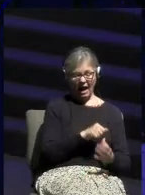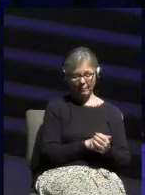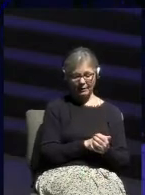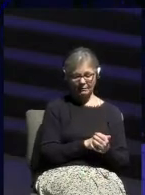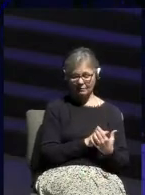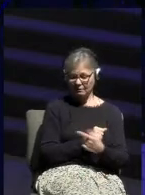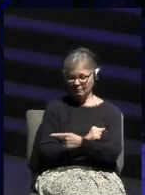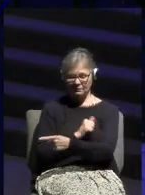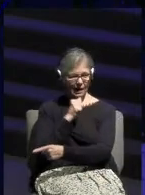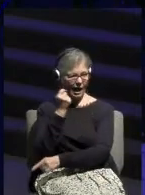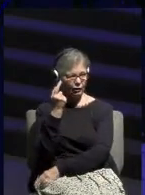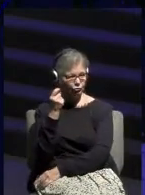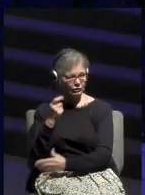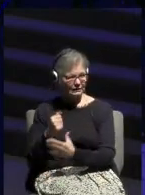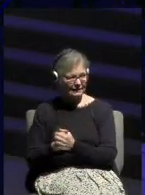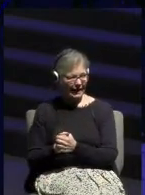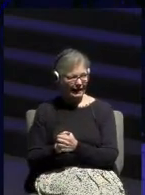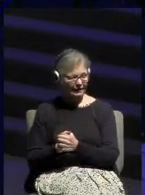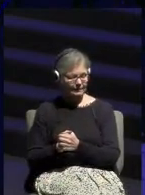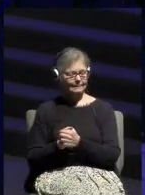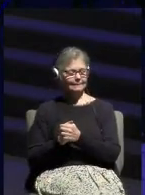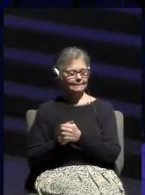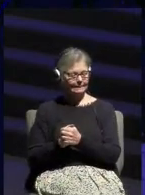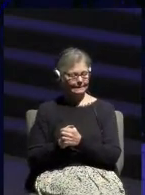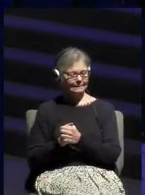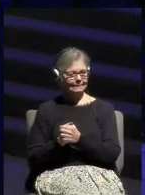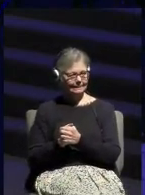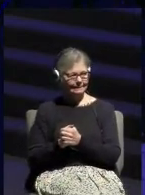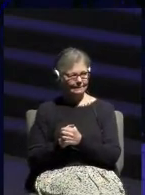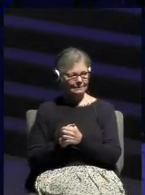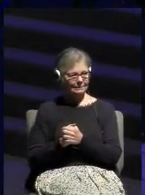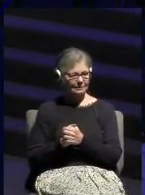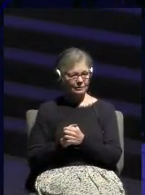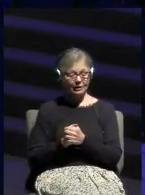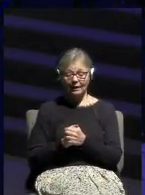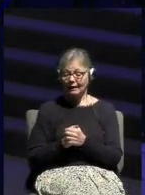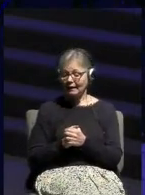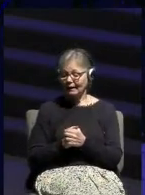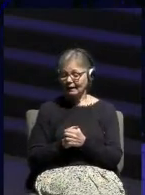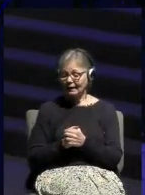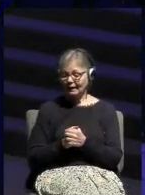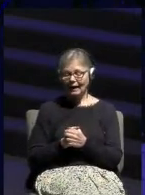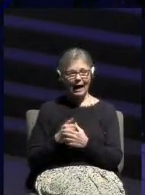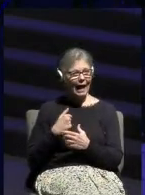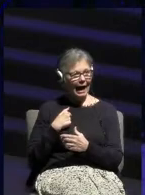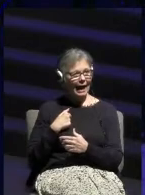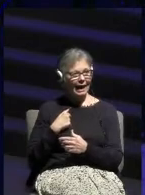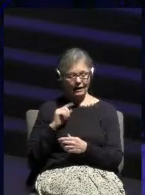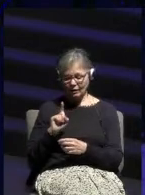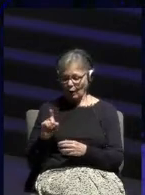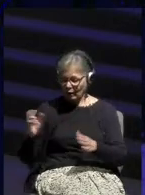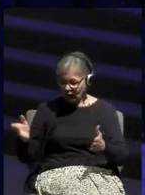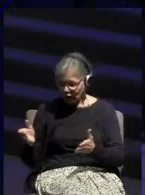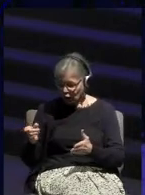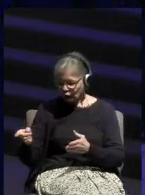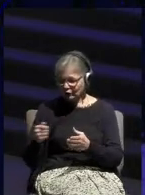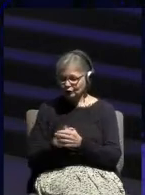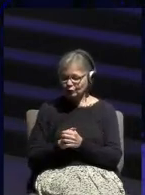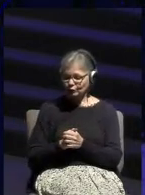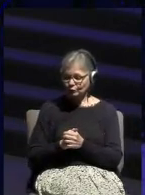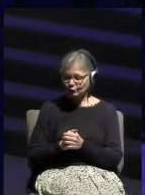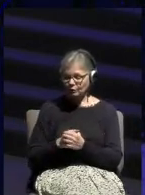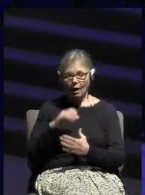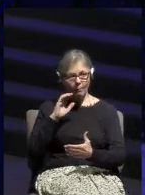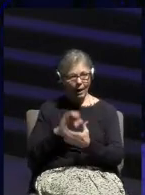is seen in nature. We should understand this. Then I have to encourage her, and my wife, we have to encourage